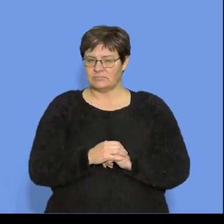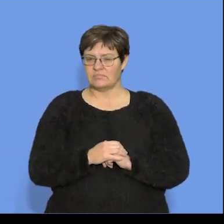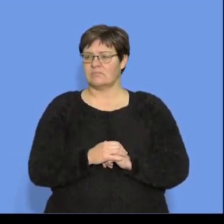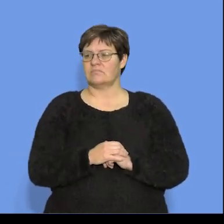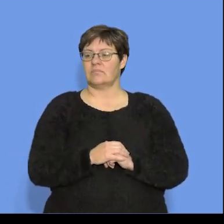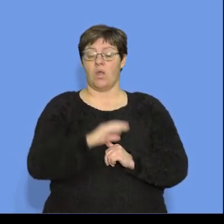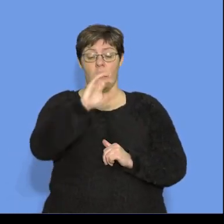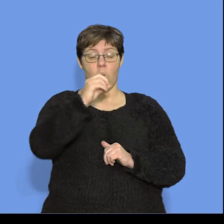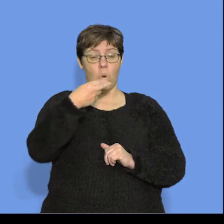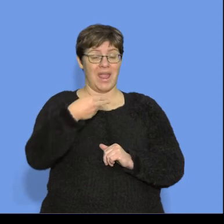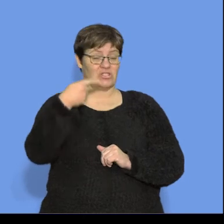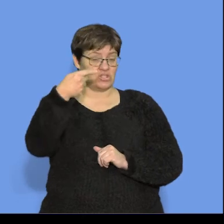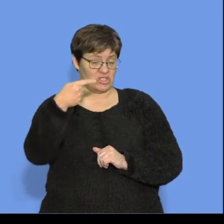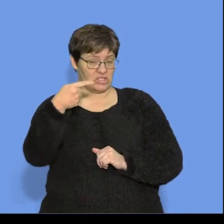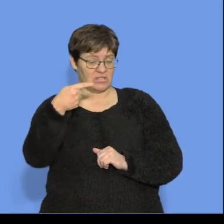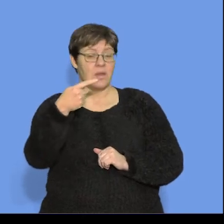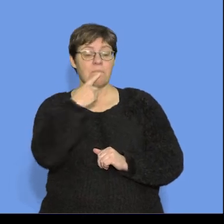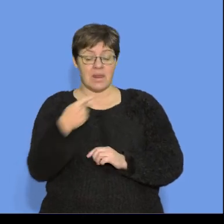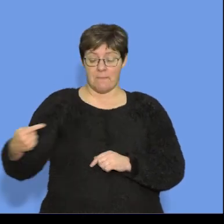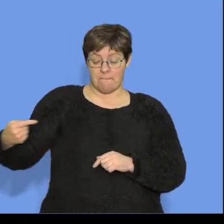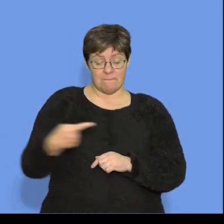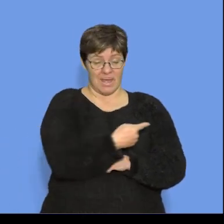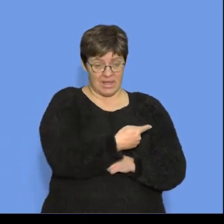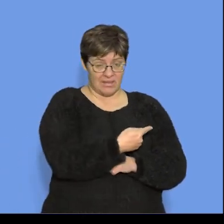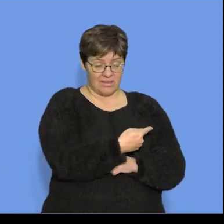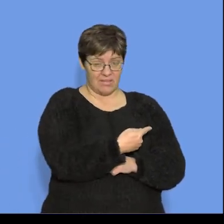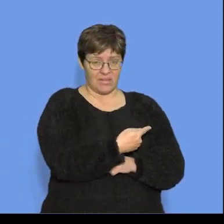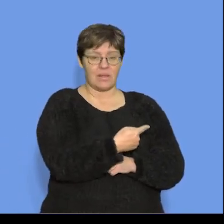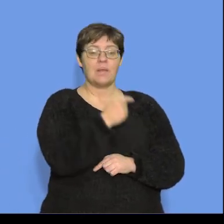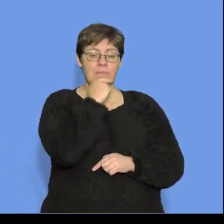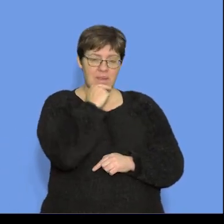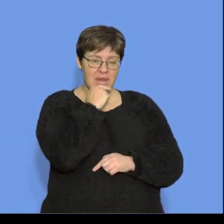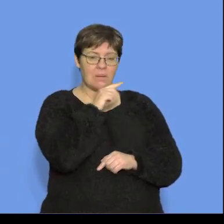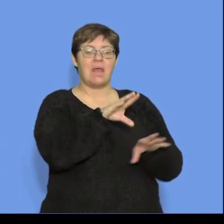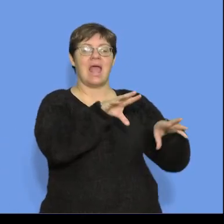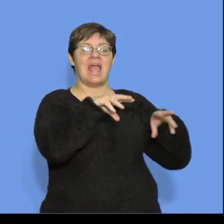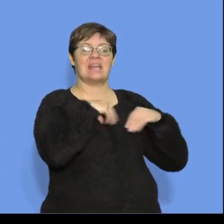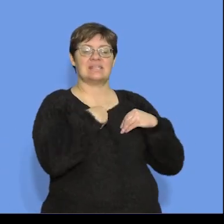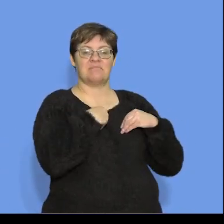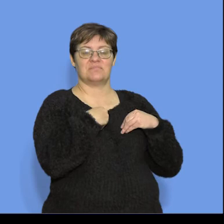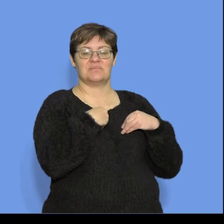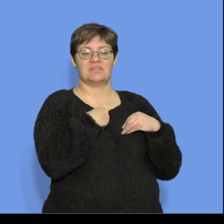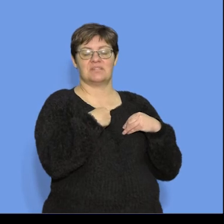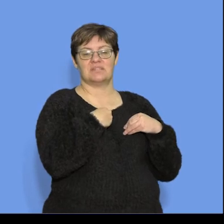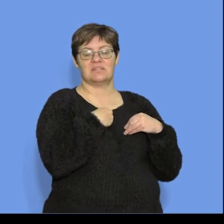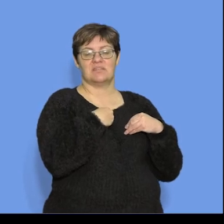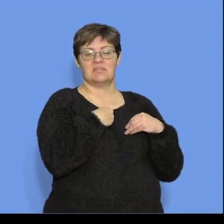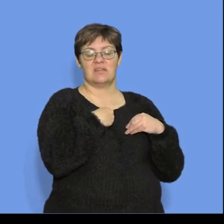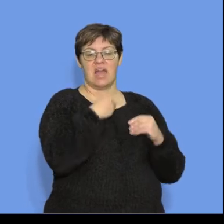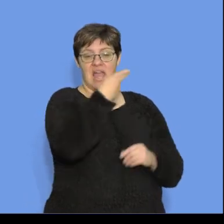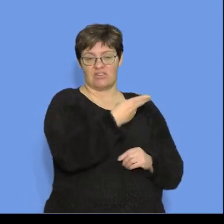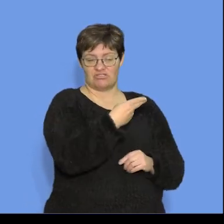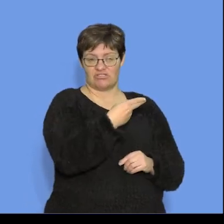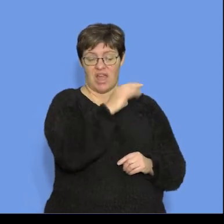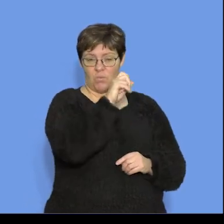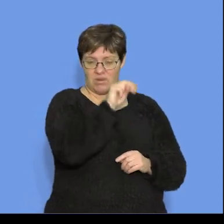hydroxide ion, if it's going to go in the reverse reaction, it's going to be an acceptor of hydrogen ions, and that means that